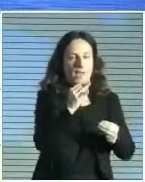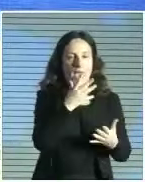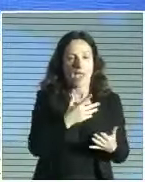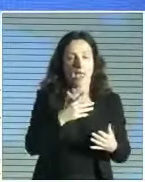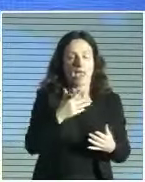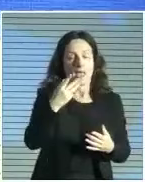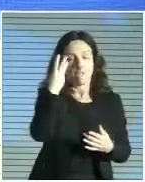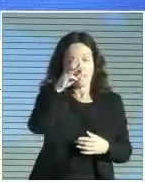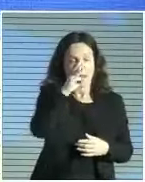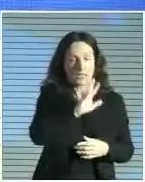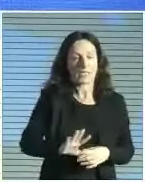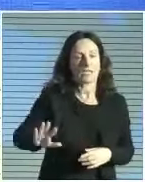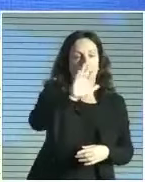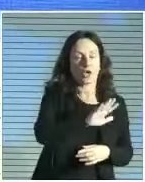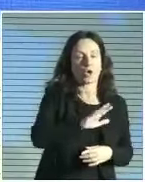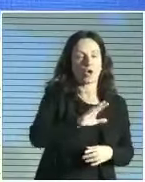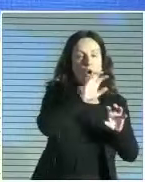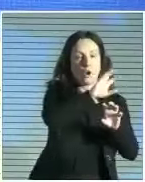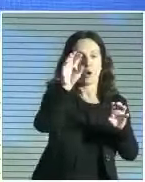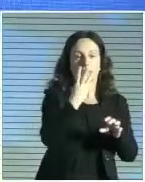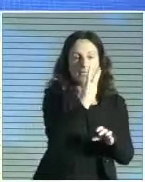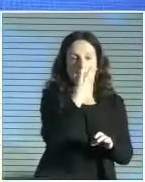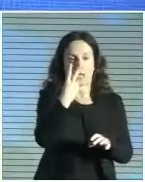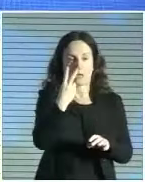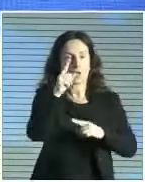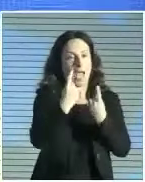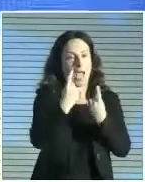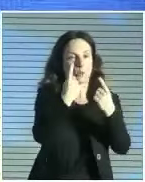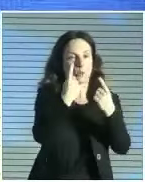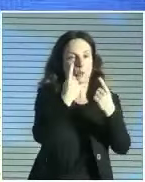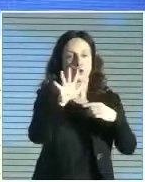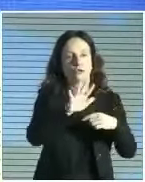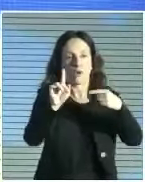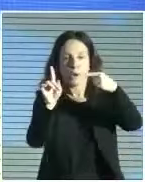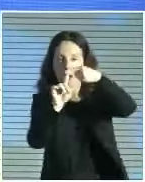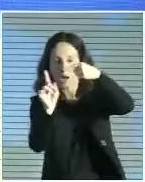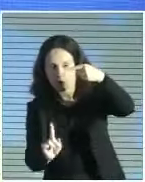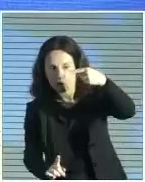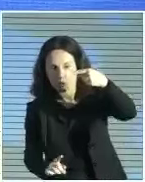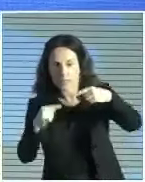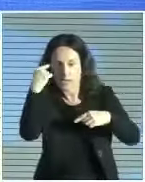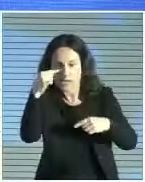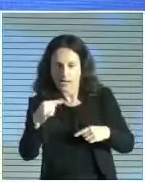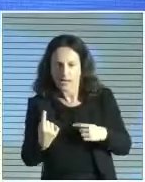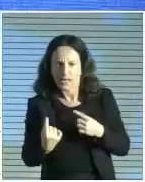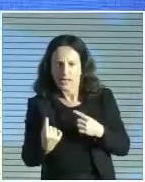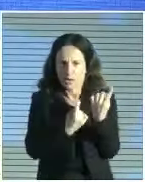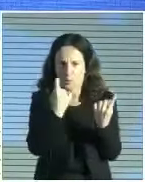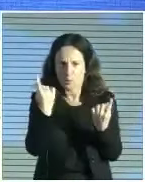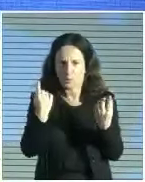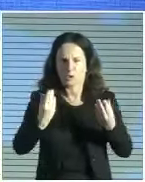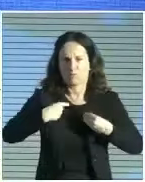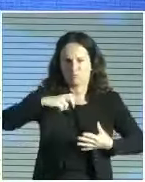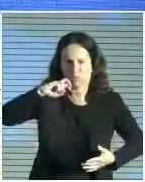the coastline. Some of them have a lot of large biodiversity. And some of them are taking